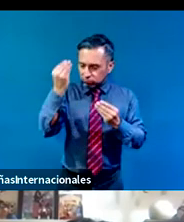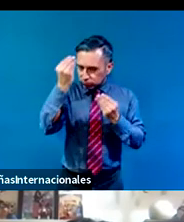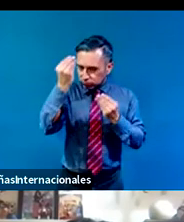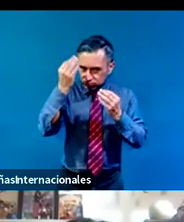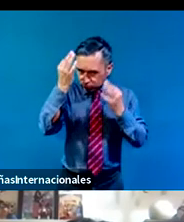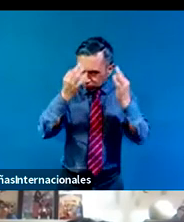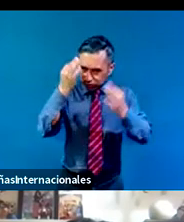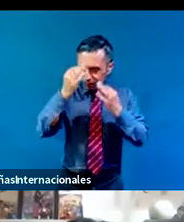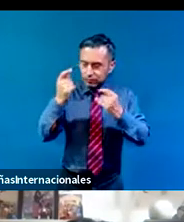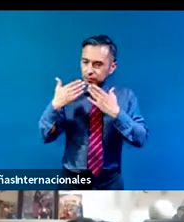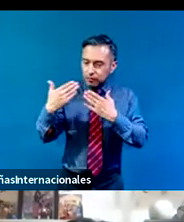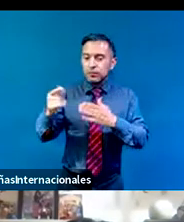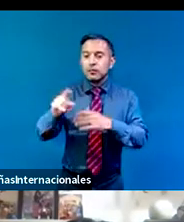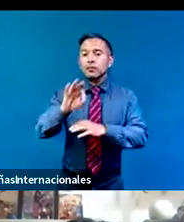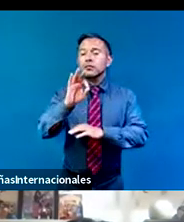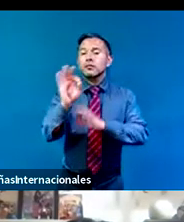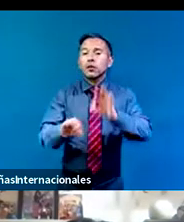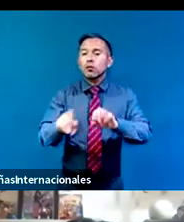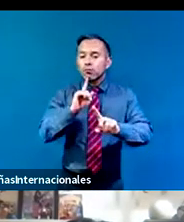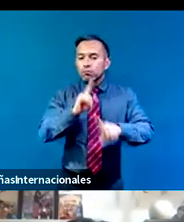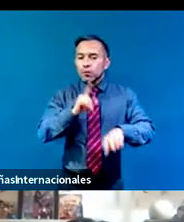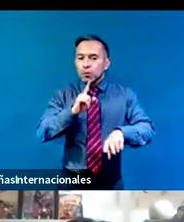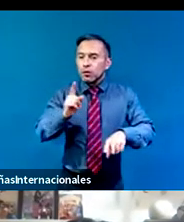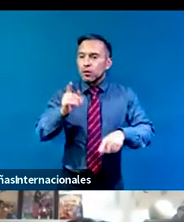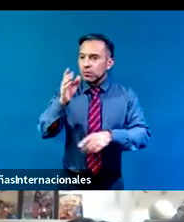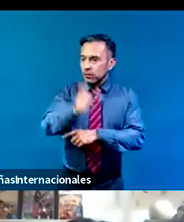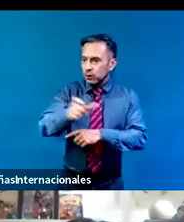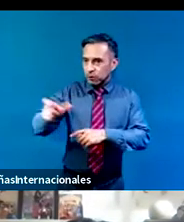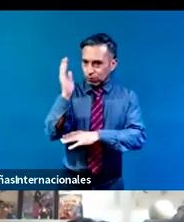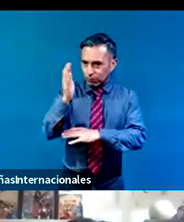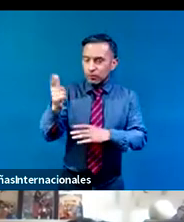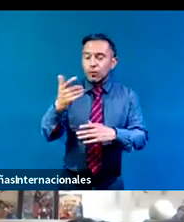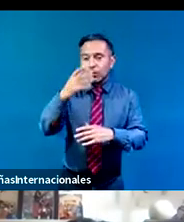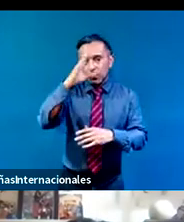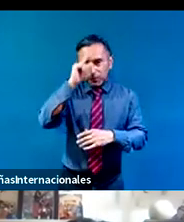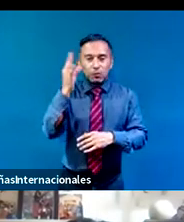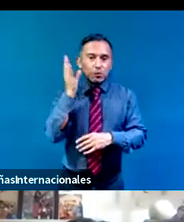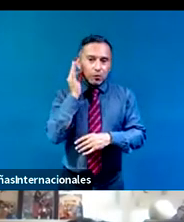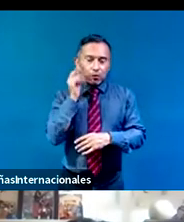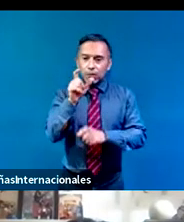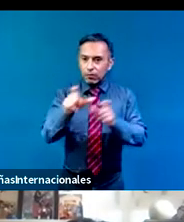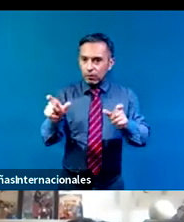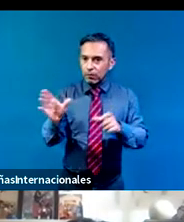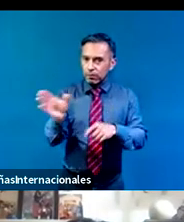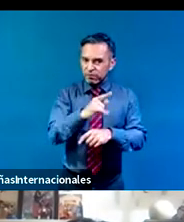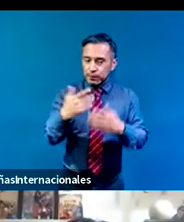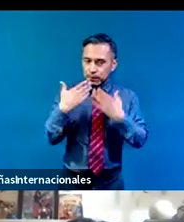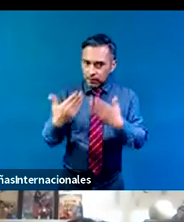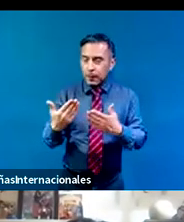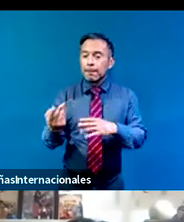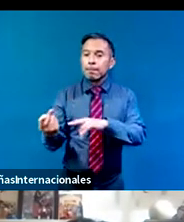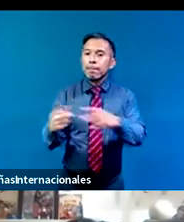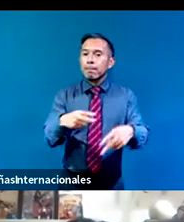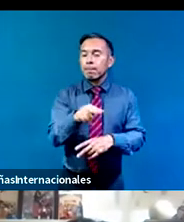like to hand back to our MC, Venge. Thank you very much. Thank you so much, Seemin, for